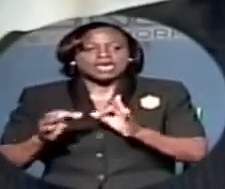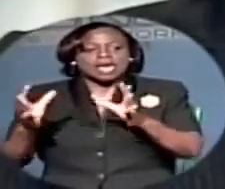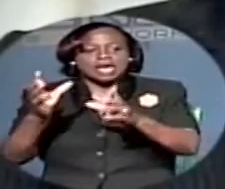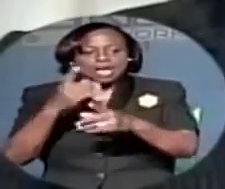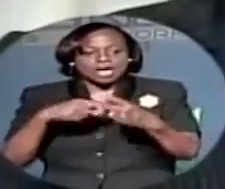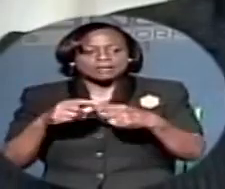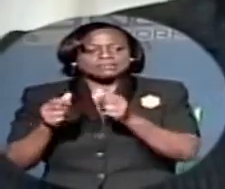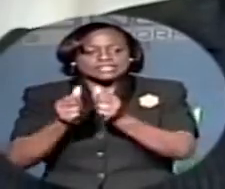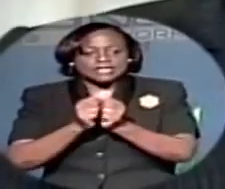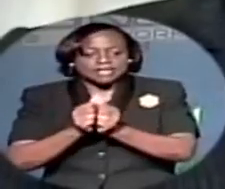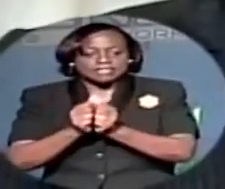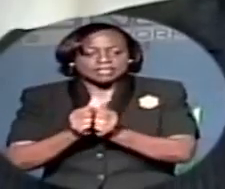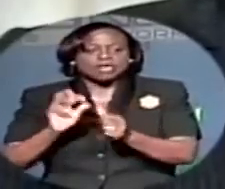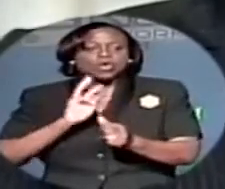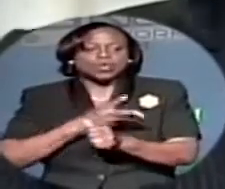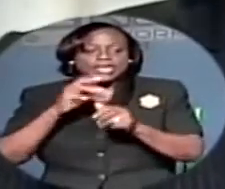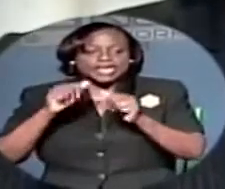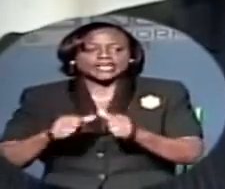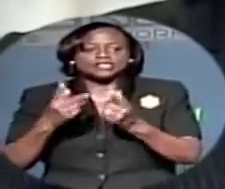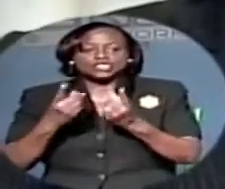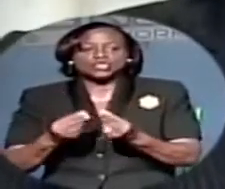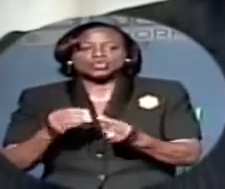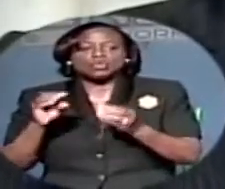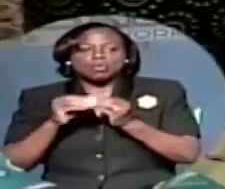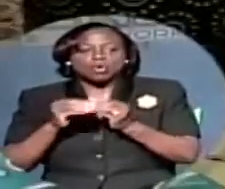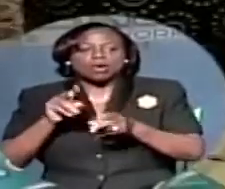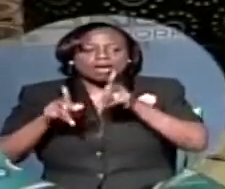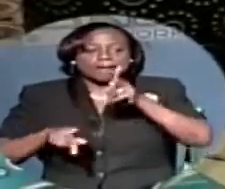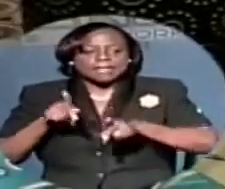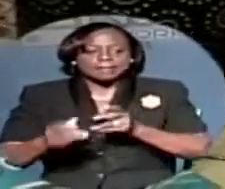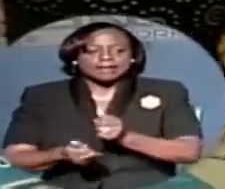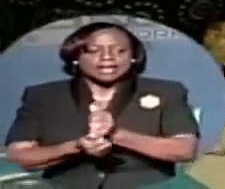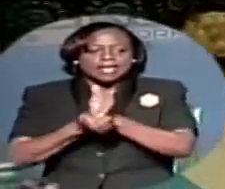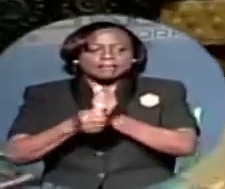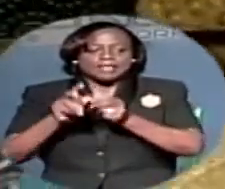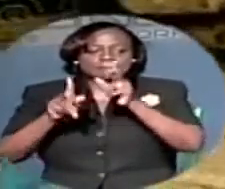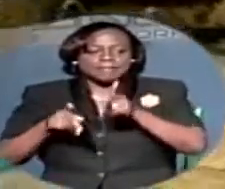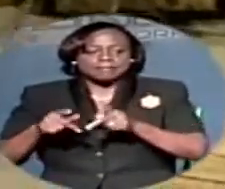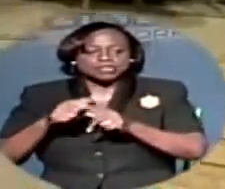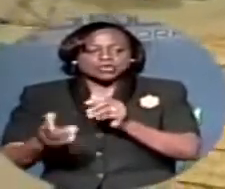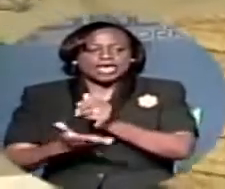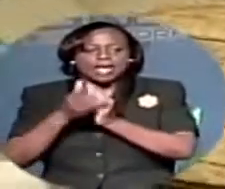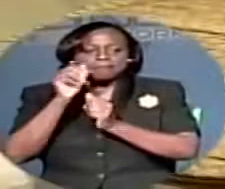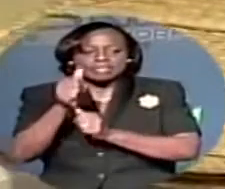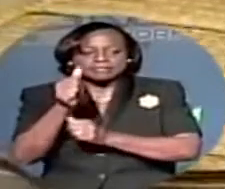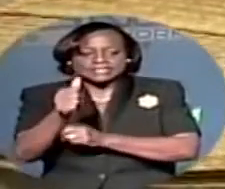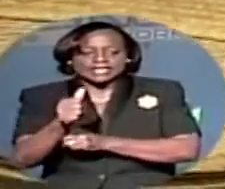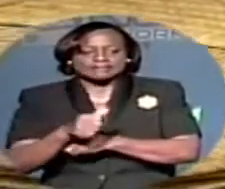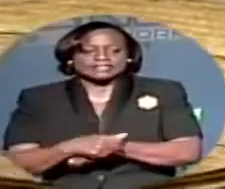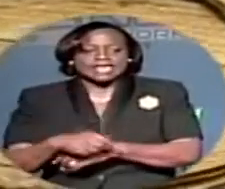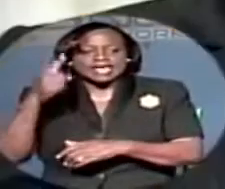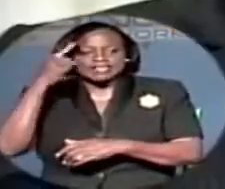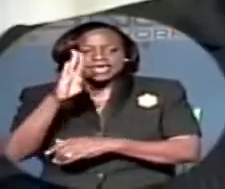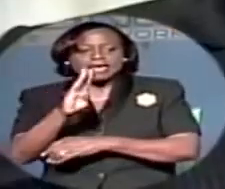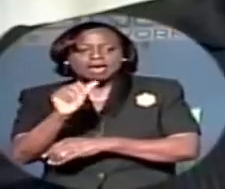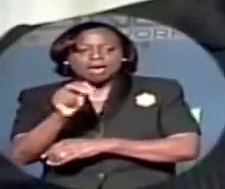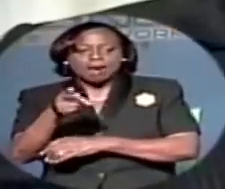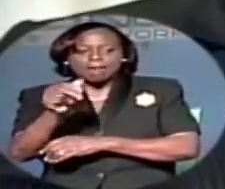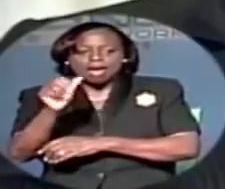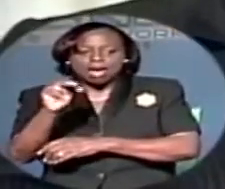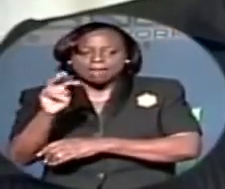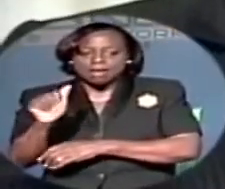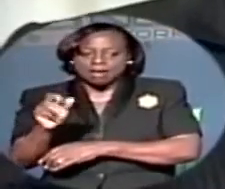that is basically what cooperatives are about. People helping people to help themselves. Hey, Bahama, we're standing in that hotel right now.